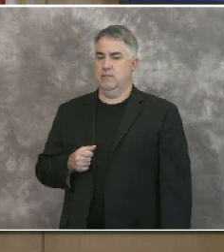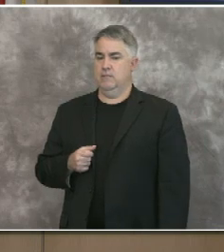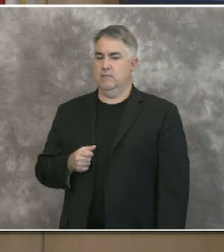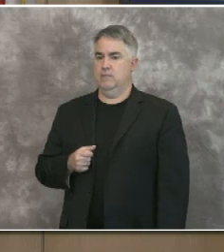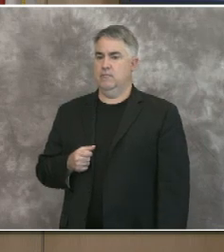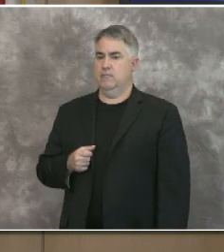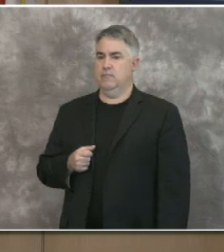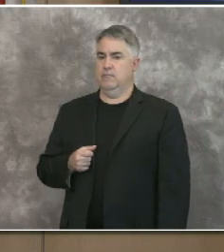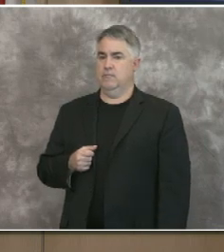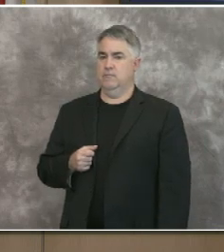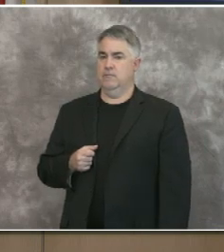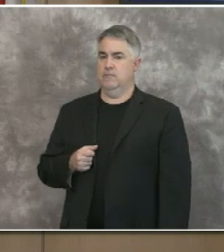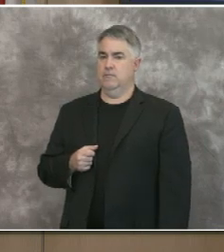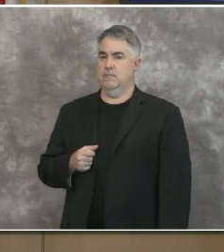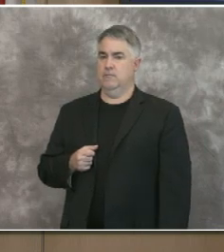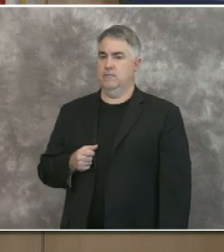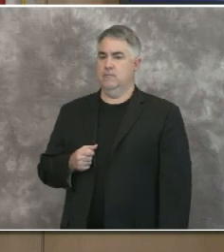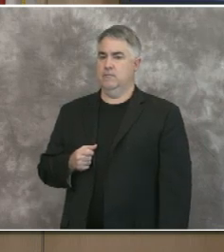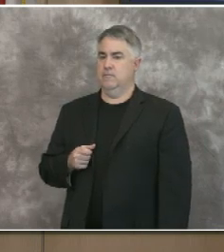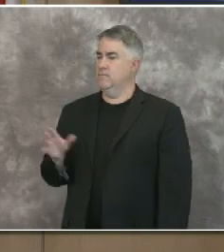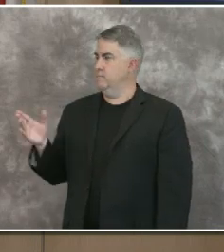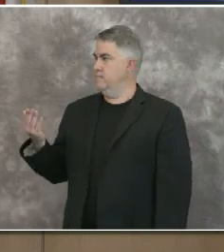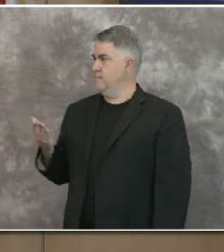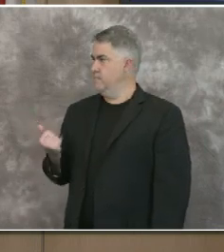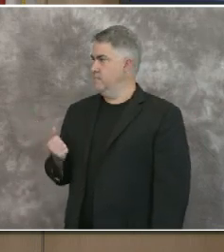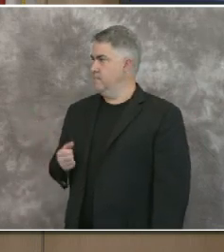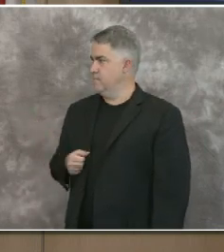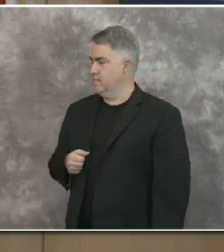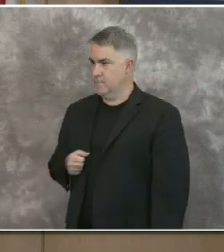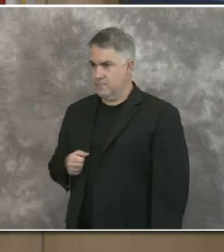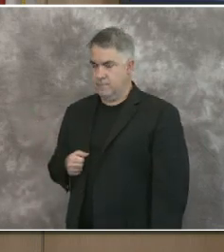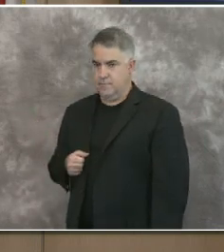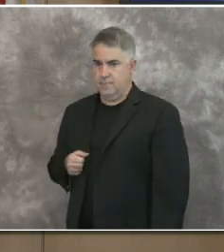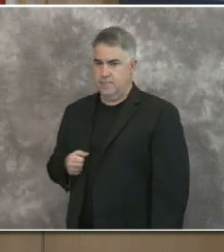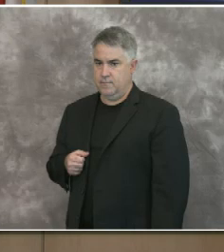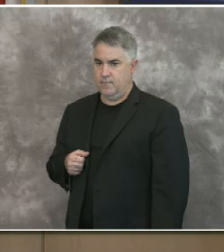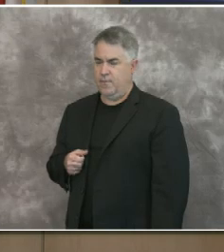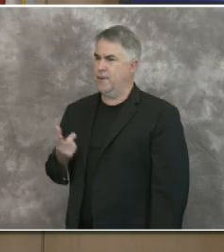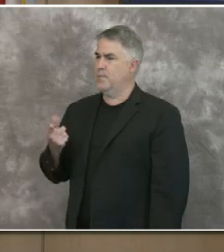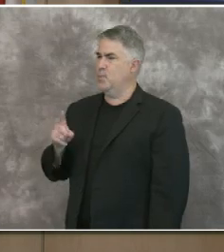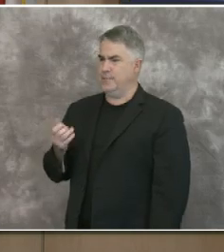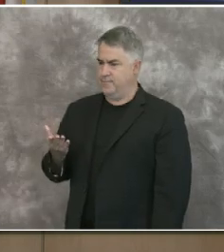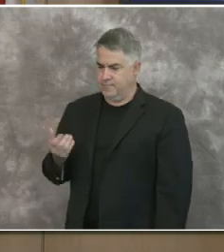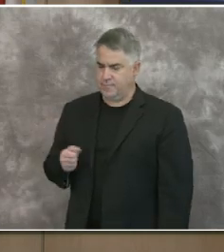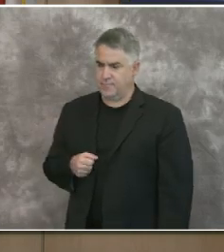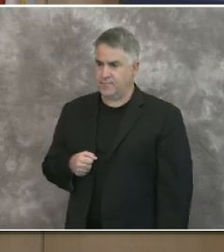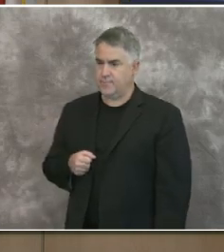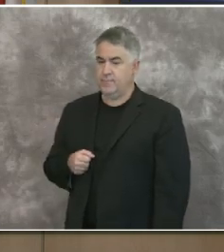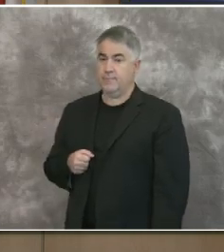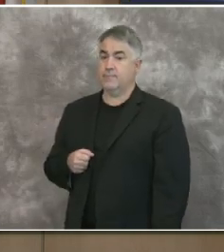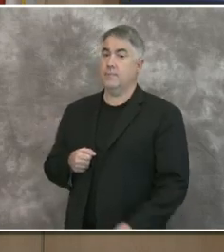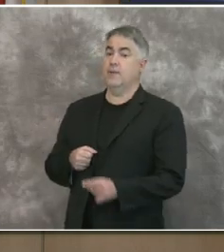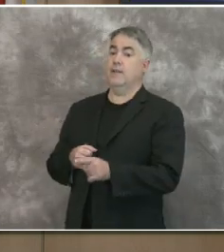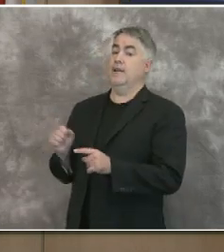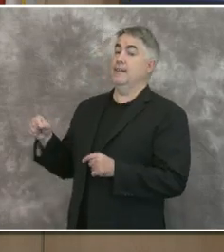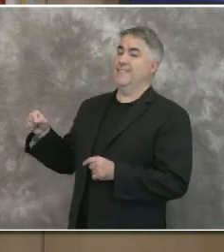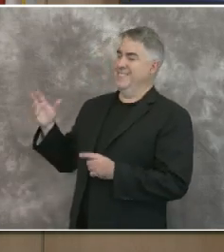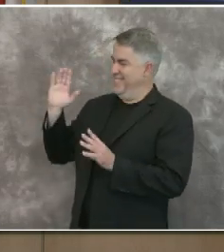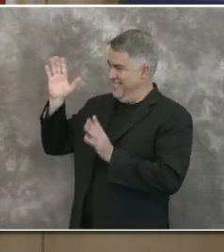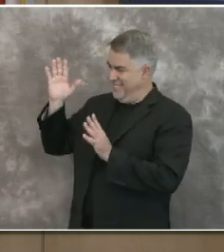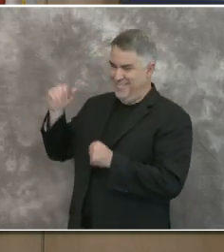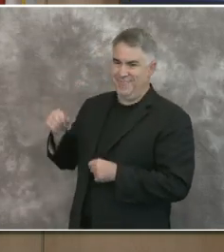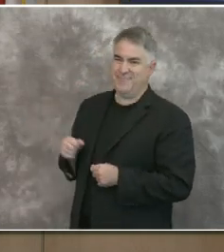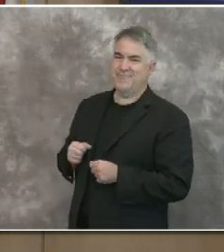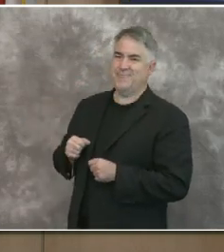Brianna Gomez with East County Magazine. Can you please state your question? Yes. Hi, yes. What is